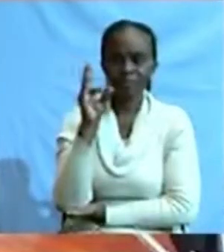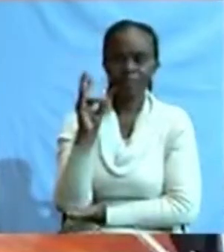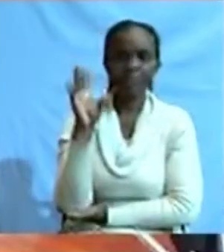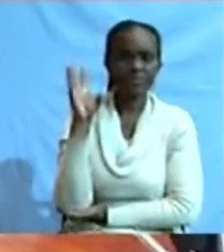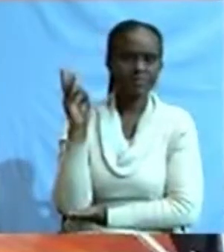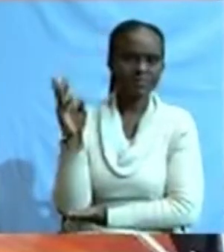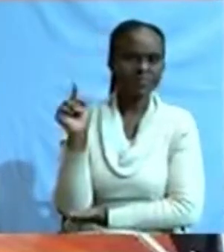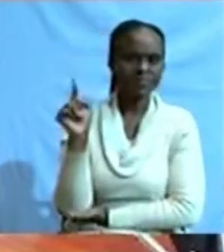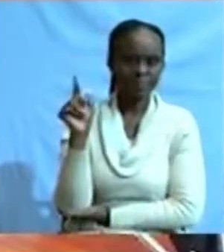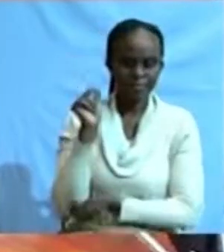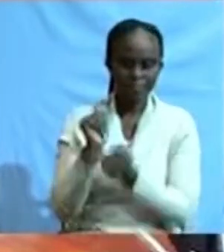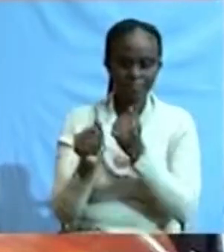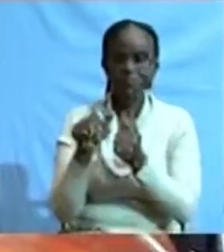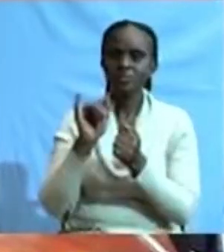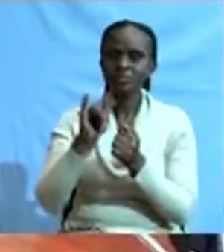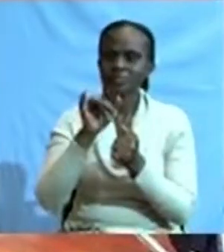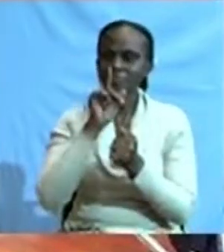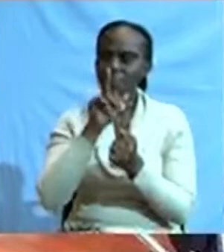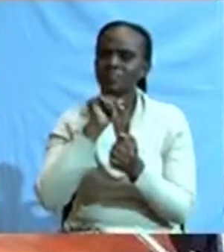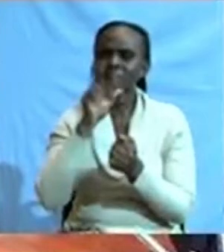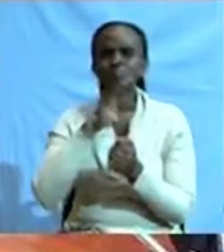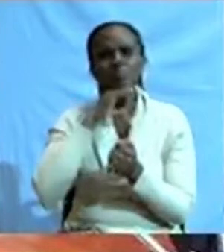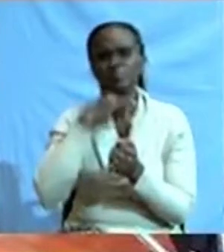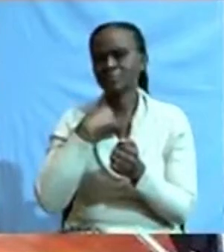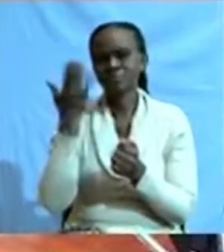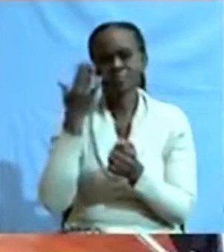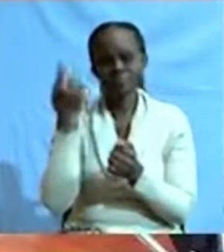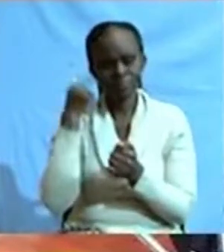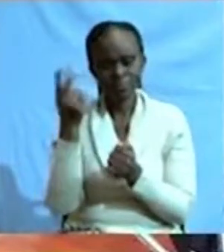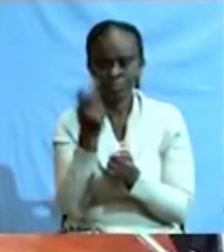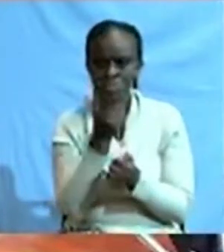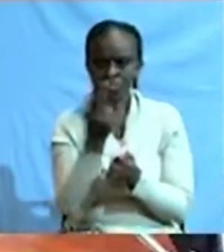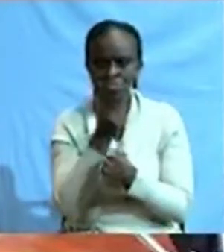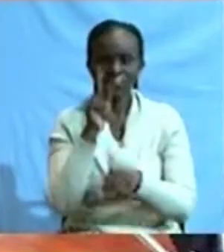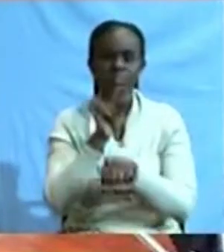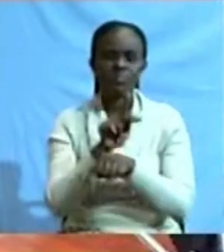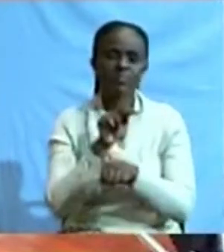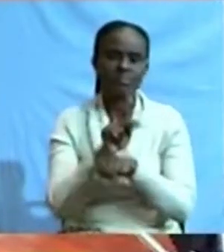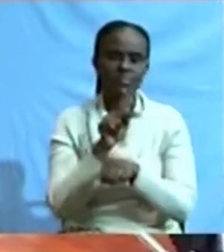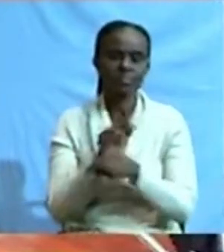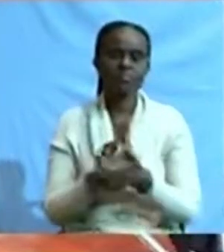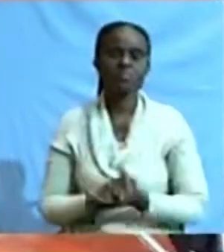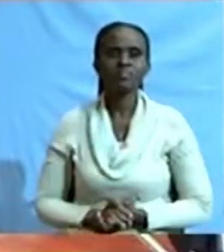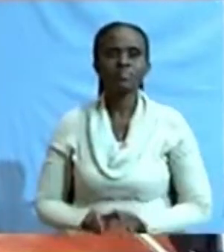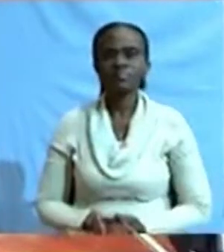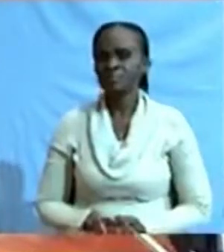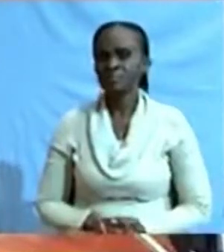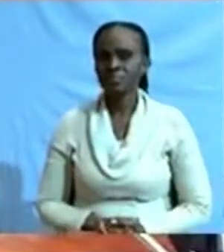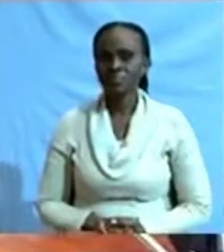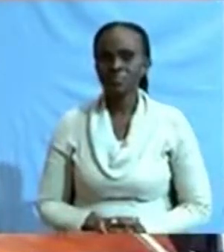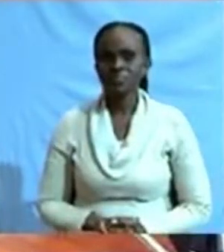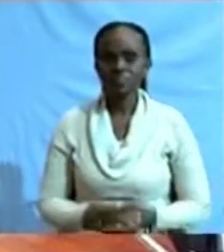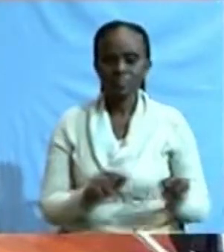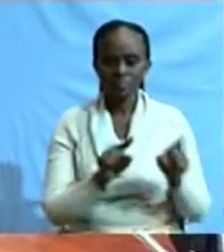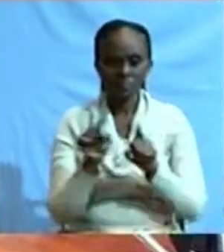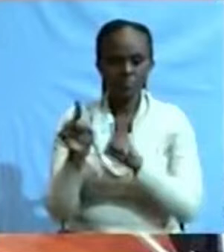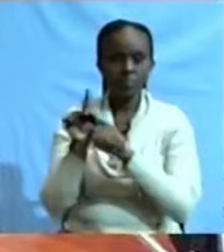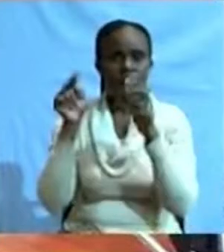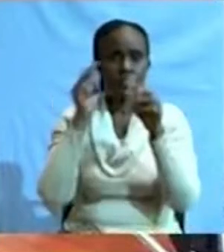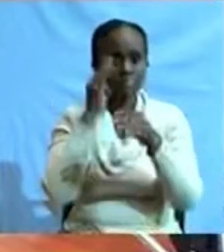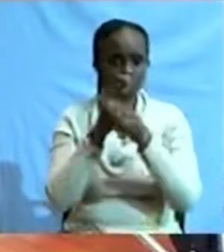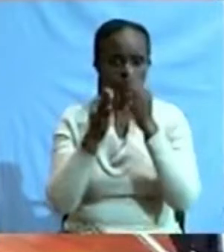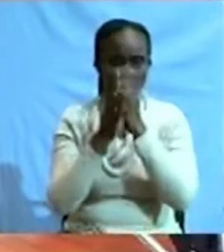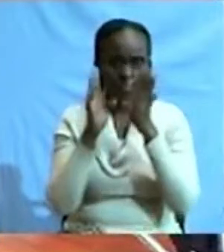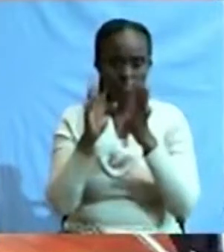178,876, which was definitely not enough for the two construction projects. As the contractor was about